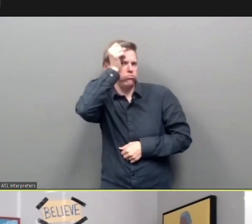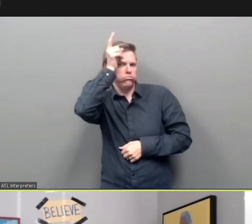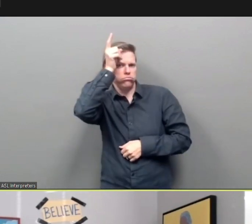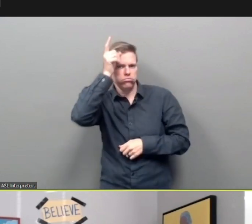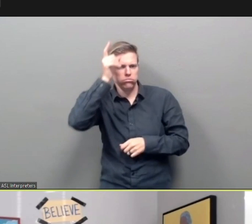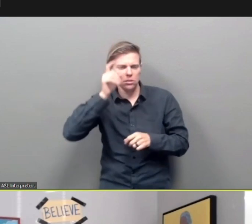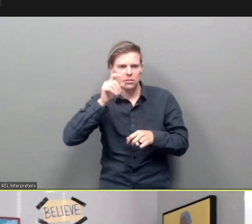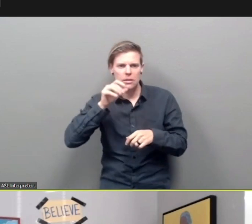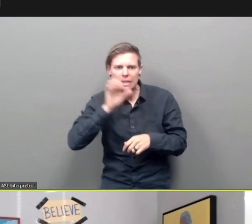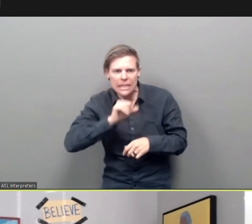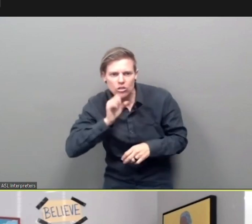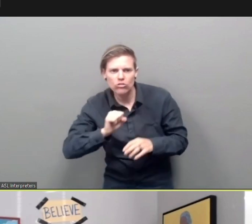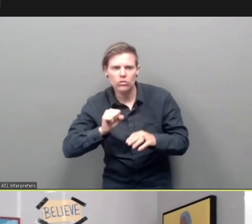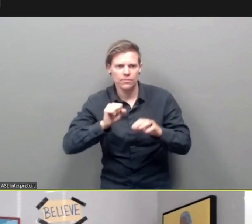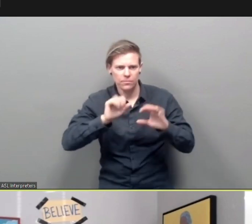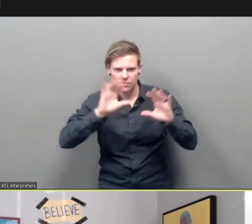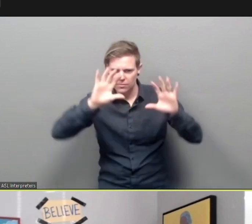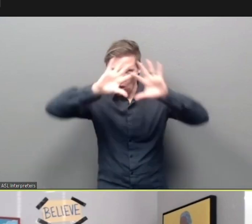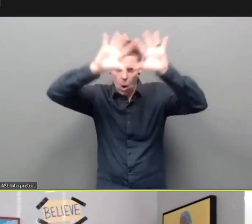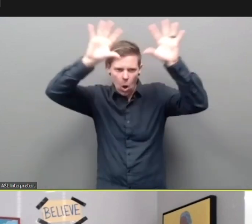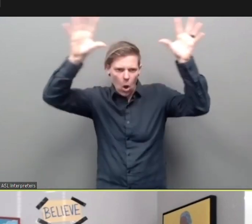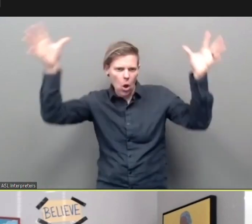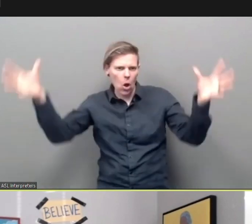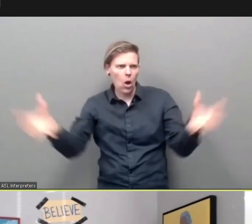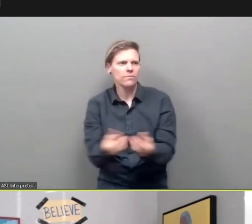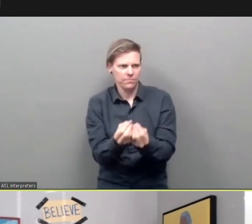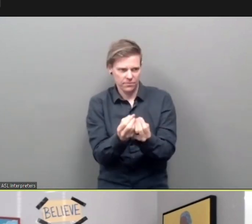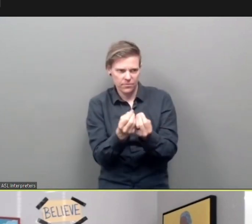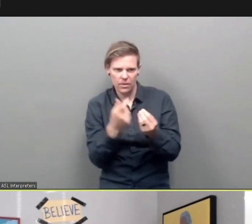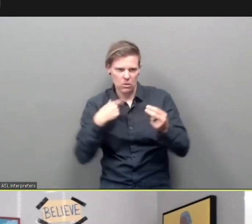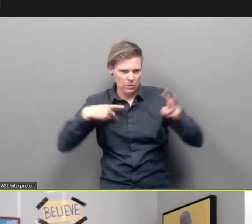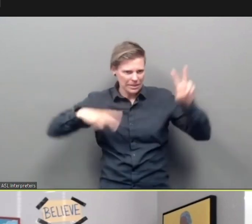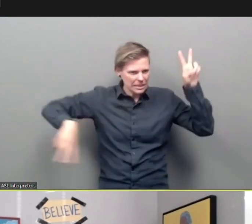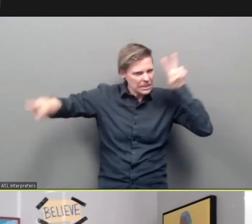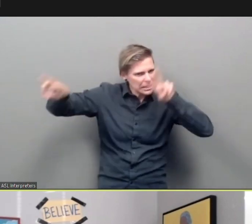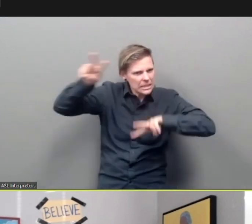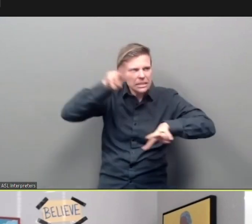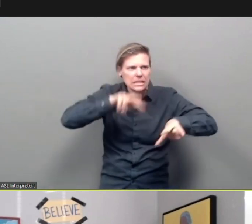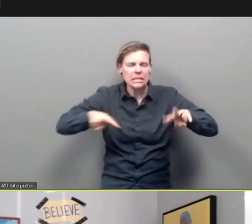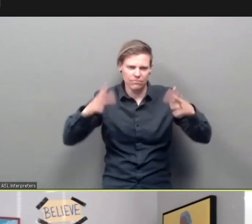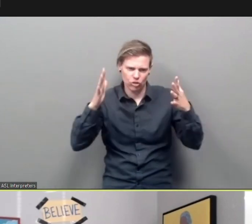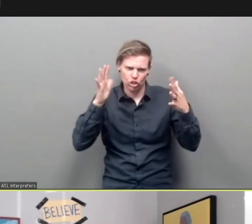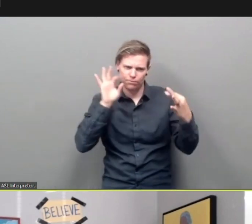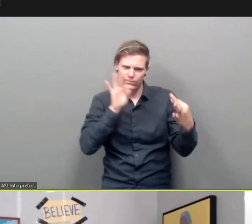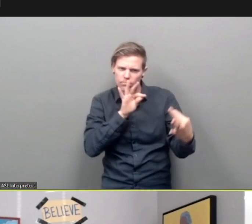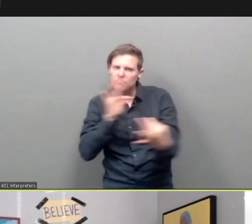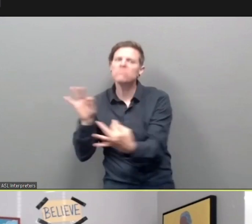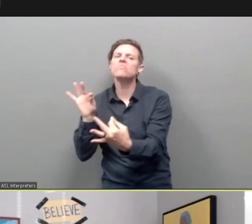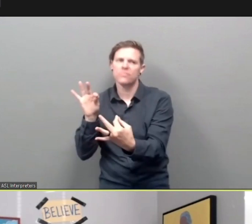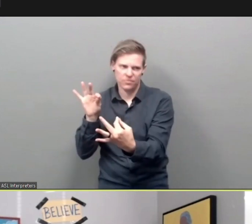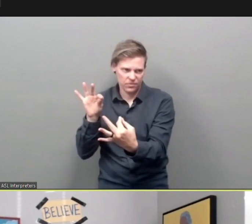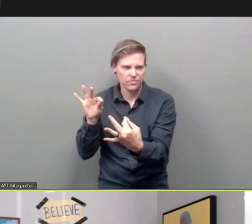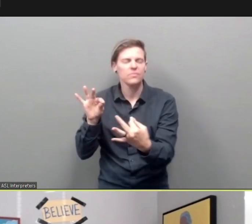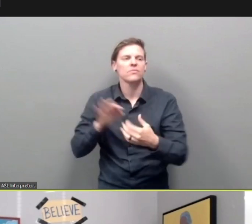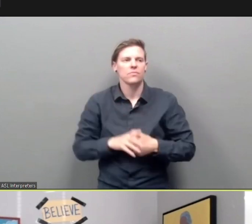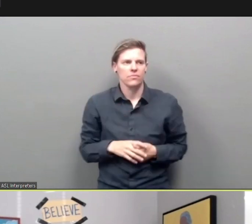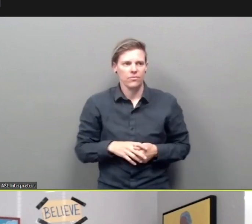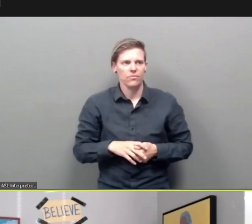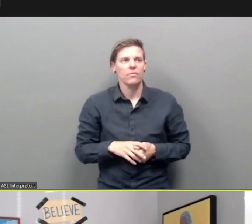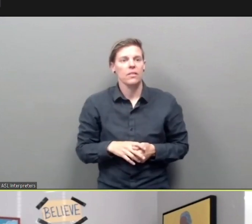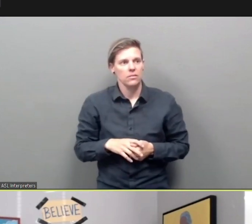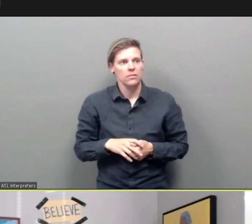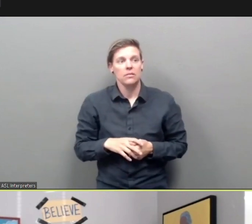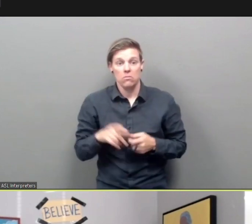to finally get reviewed and approved. So it is actually, when they did the vaccine